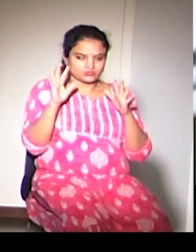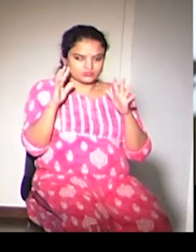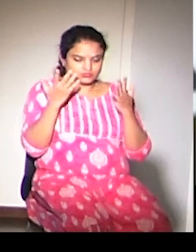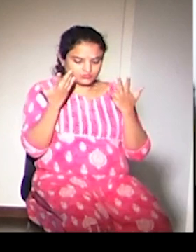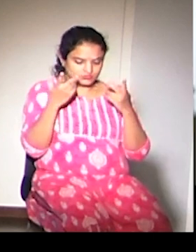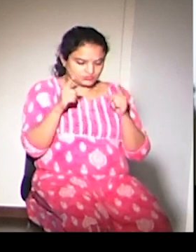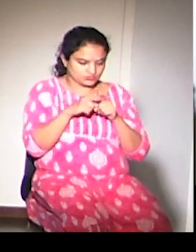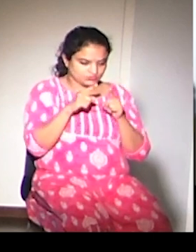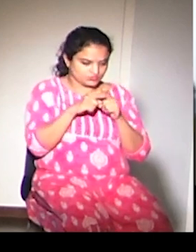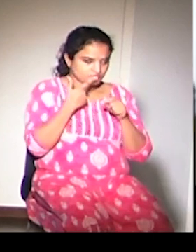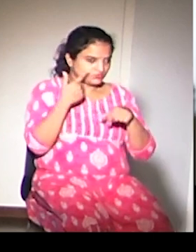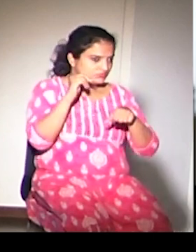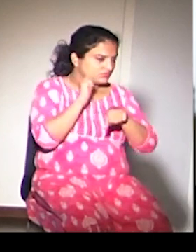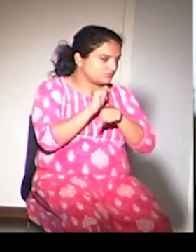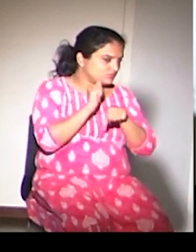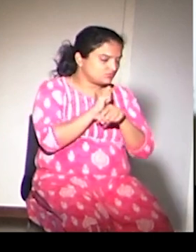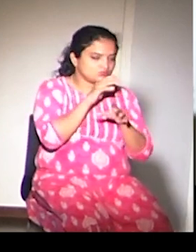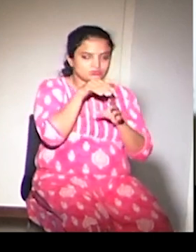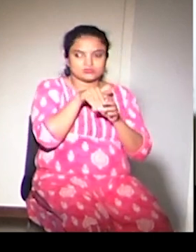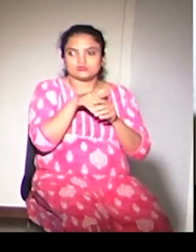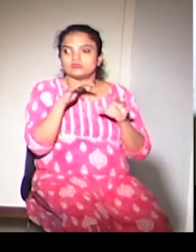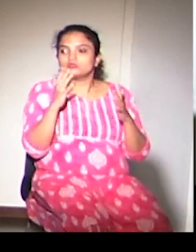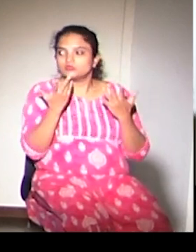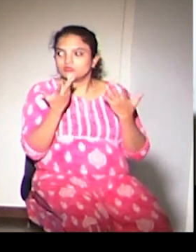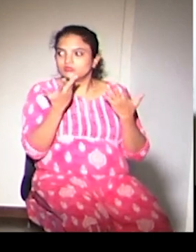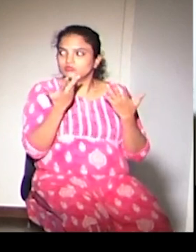around the work involved, and it was a very